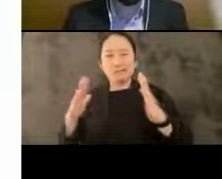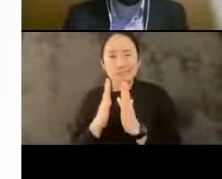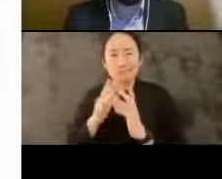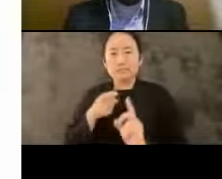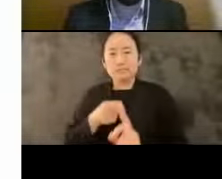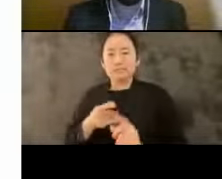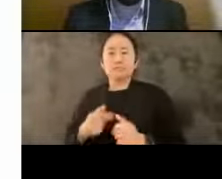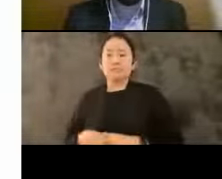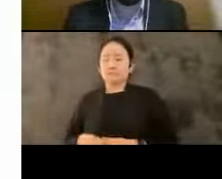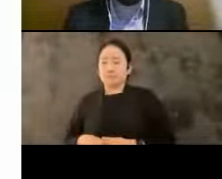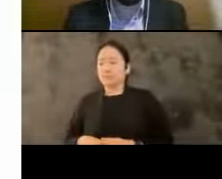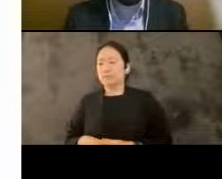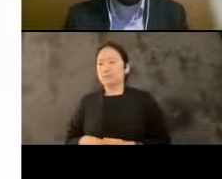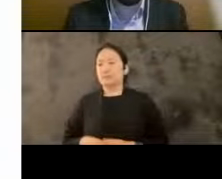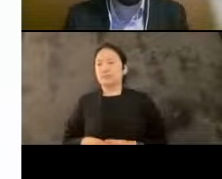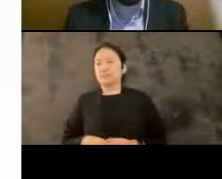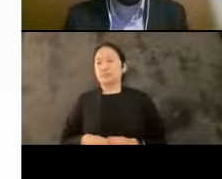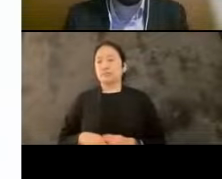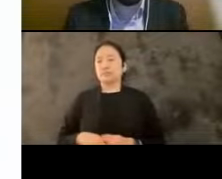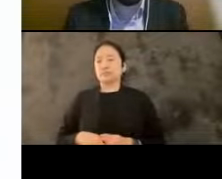all right, next slide.